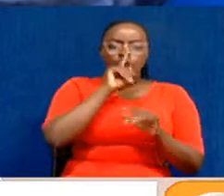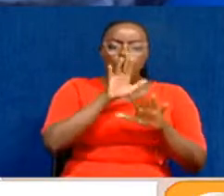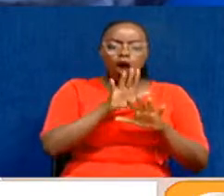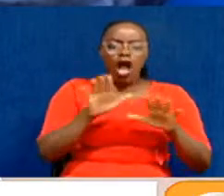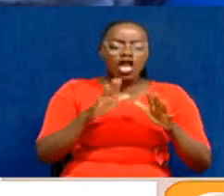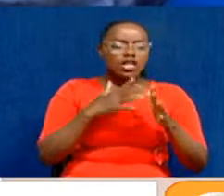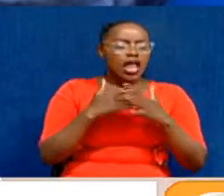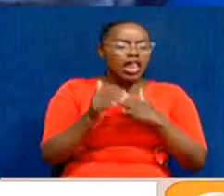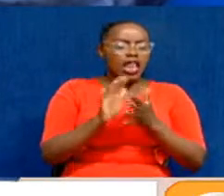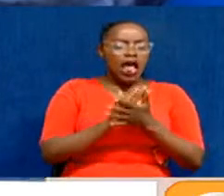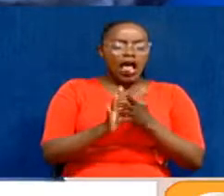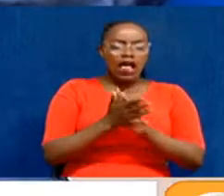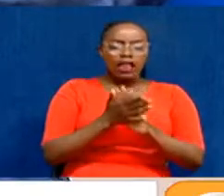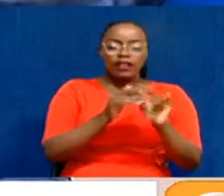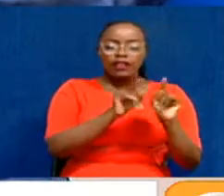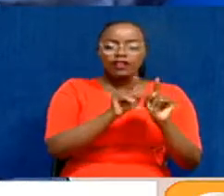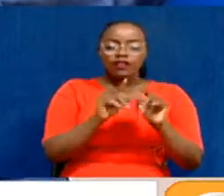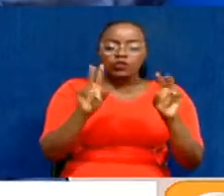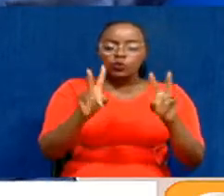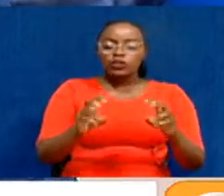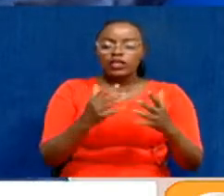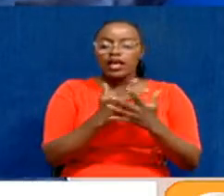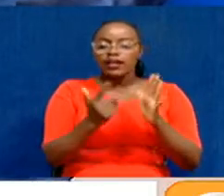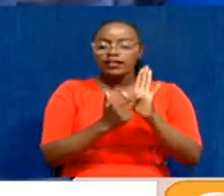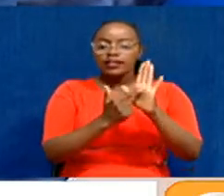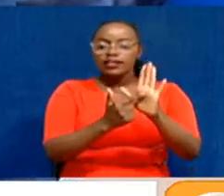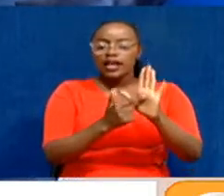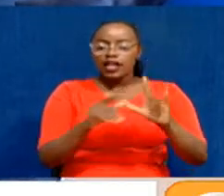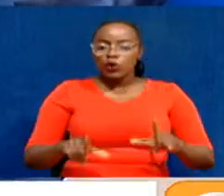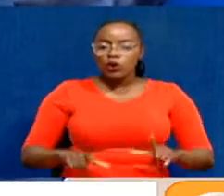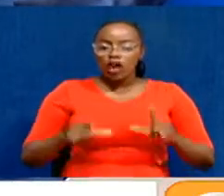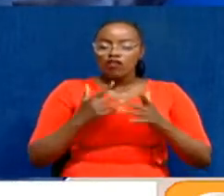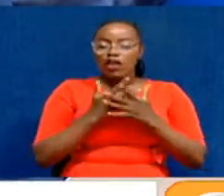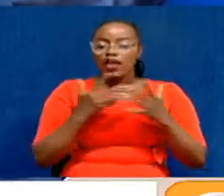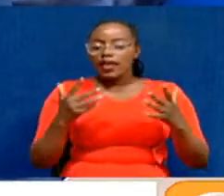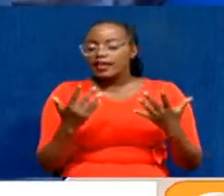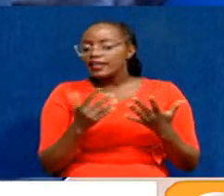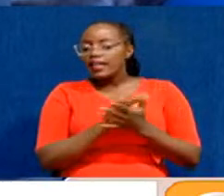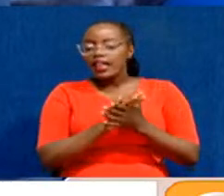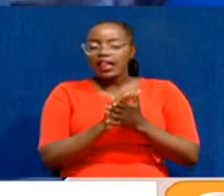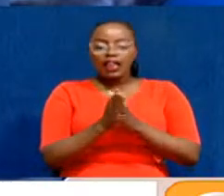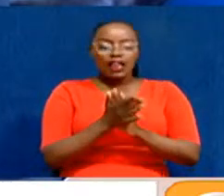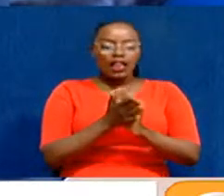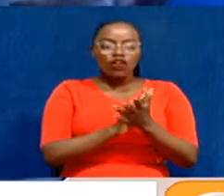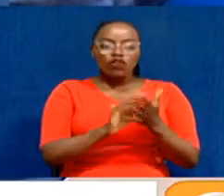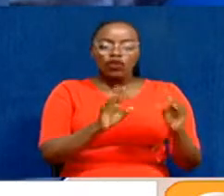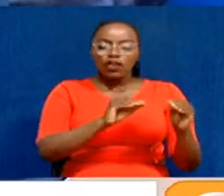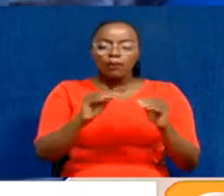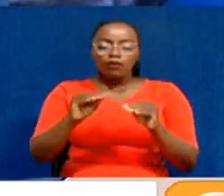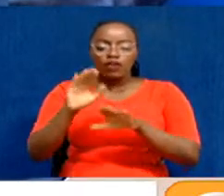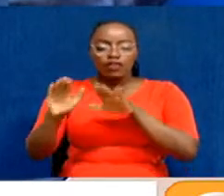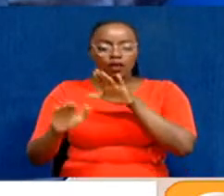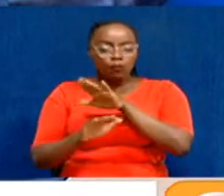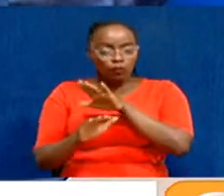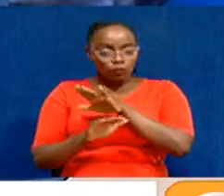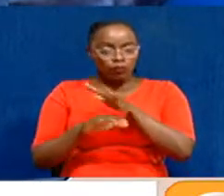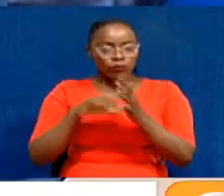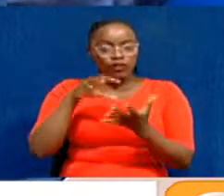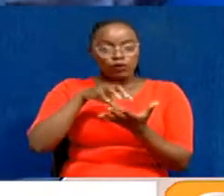quiet. And tonight we're out in search for any signs of life, any breathing or movement in the running mate's